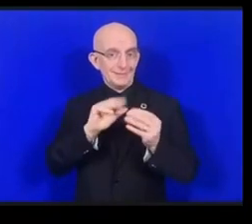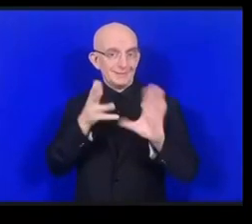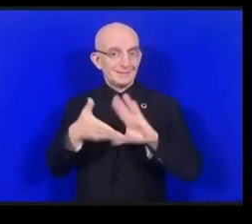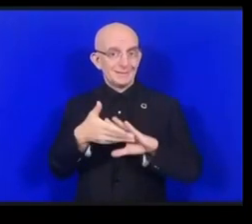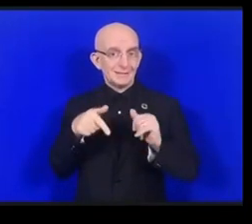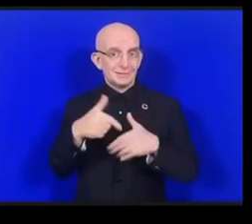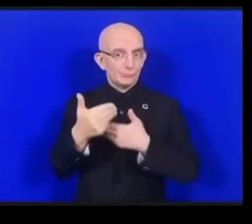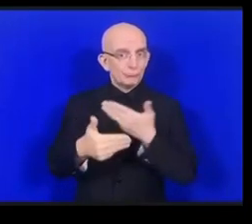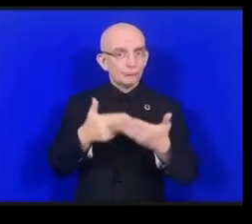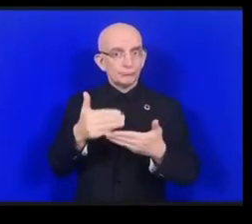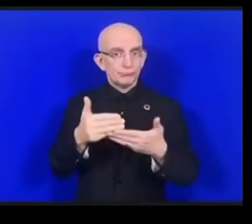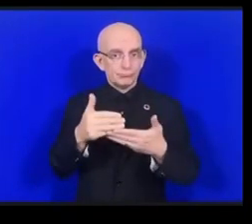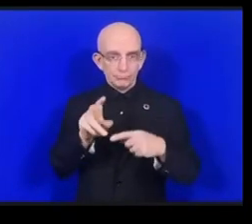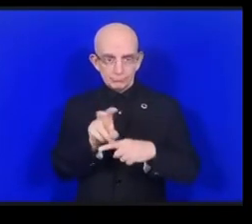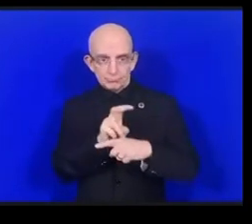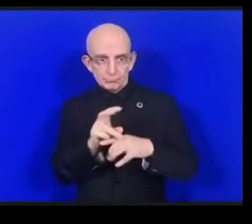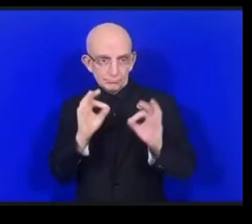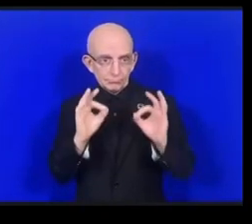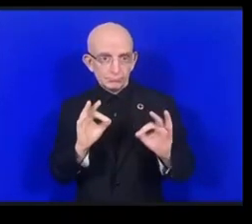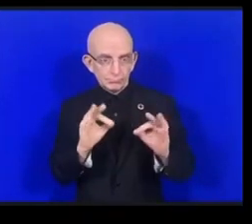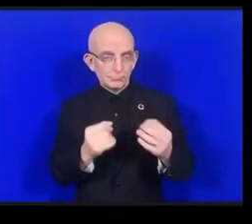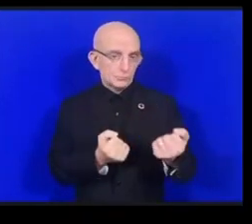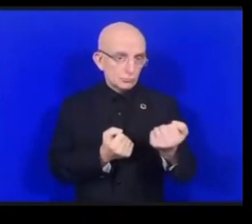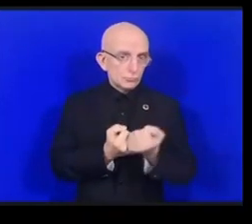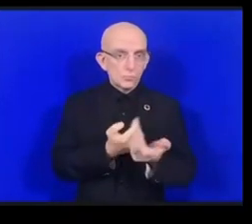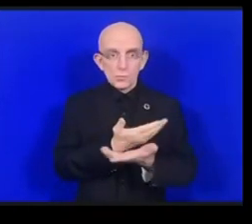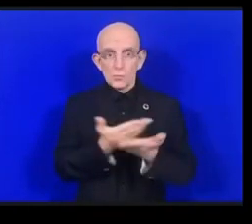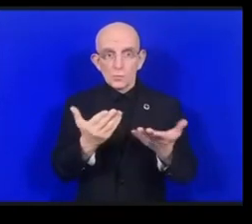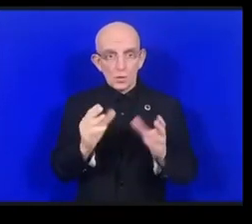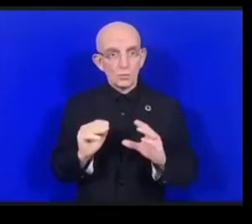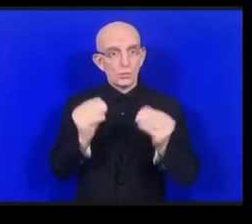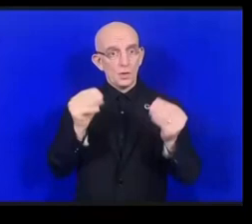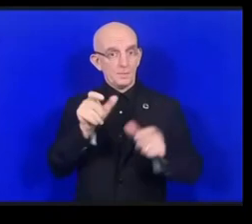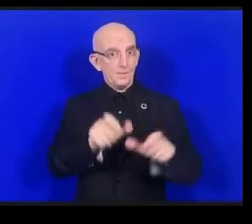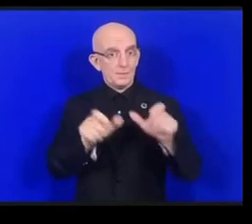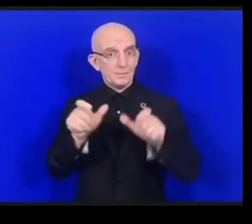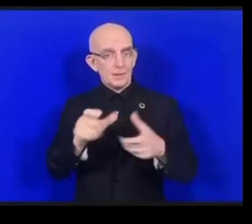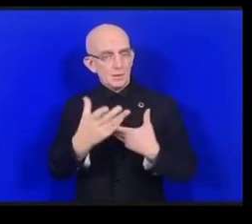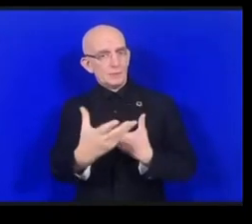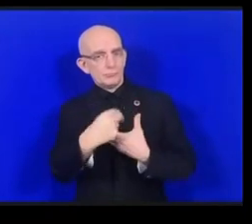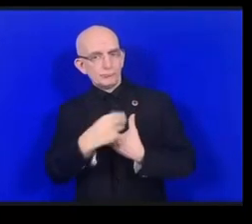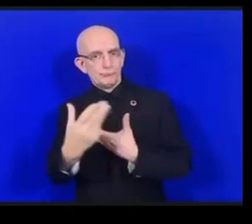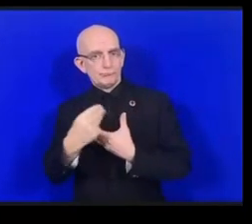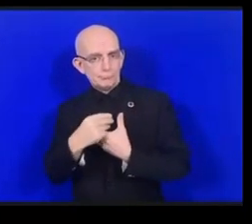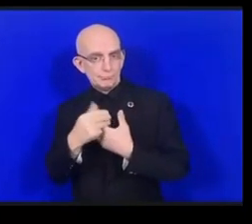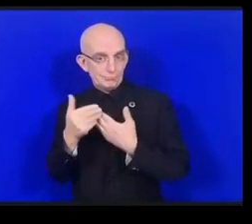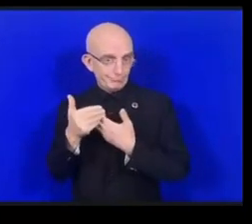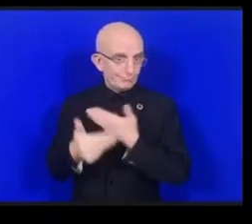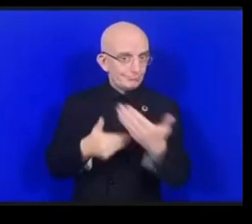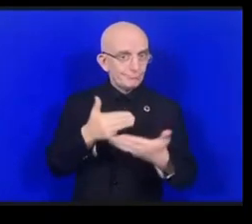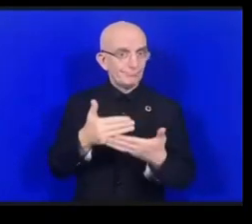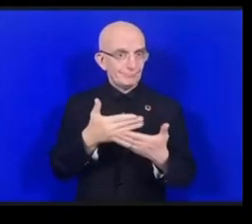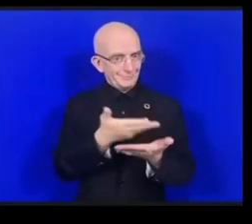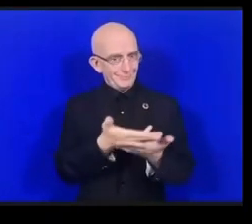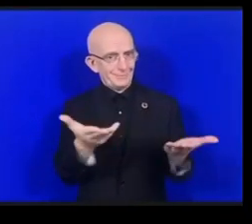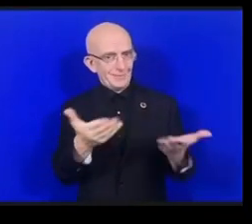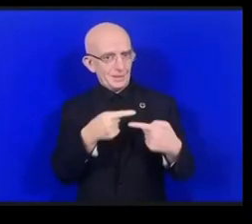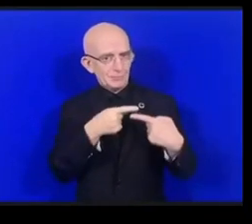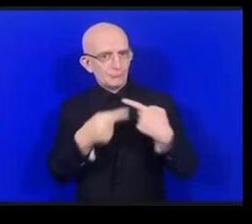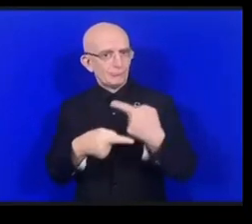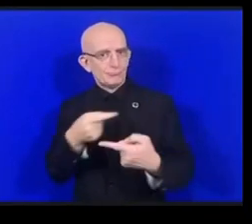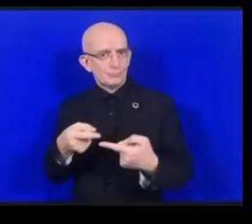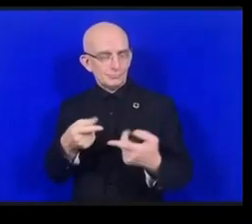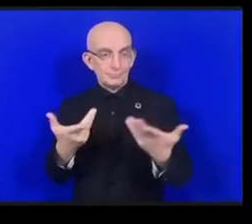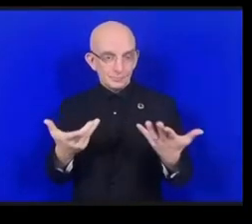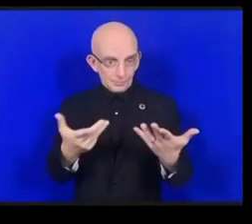involv and continues their participation at the internet govern community so I think this is um